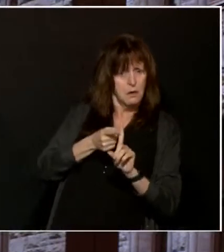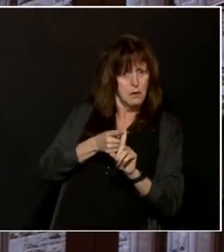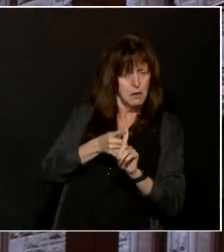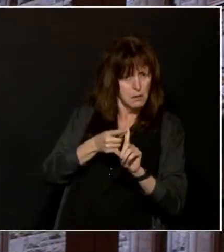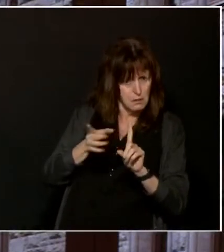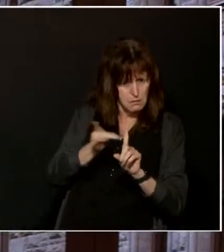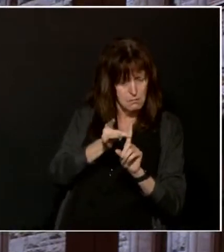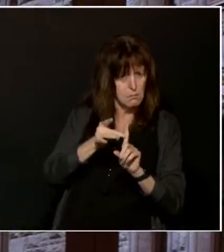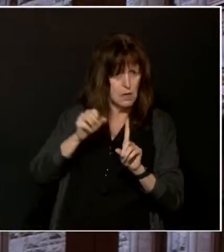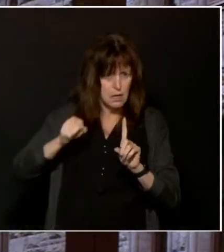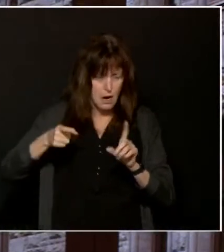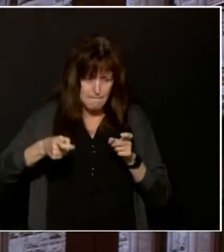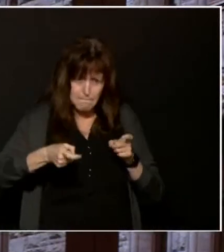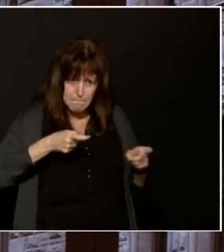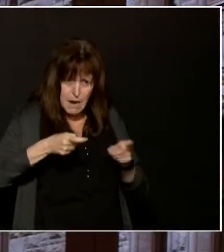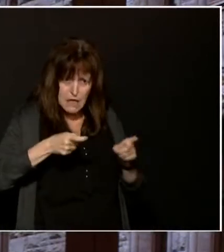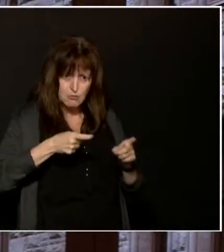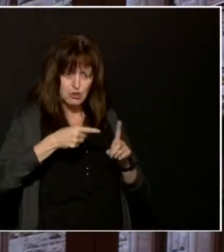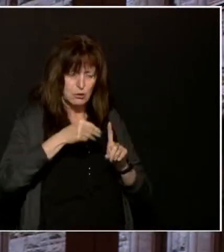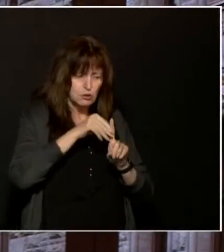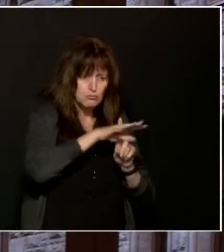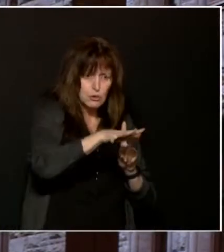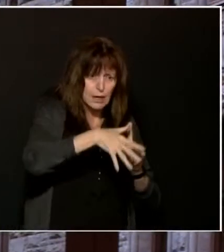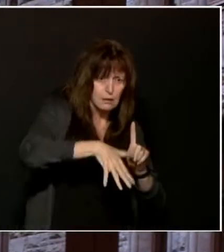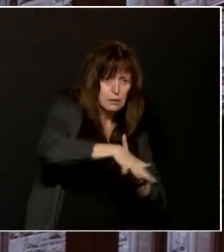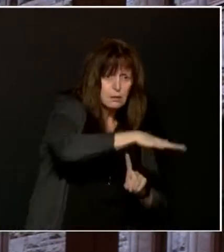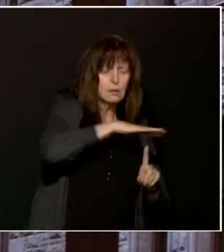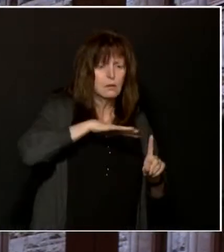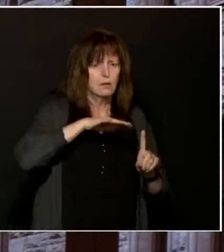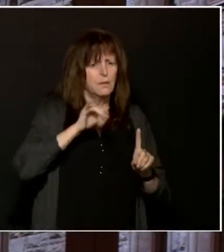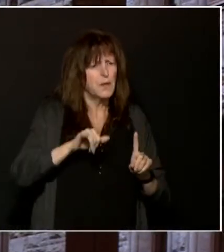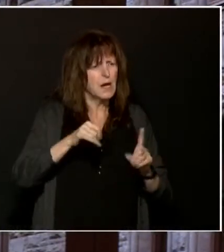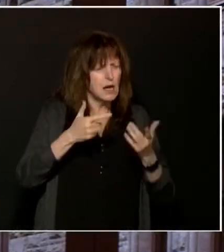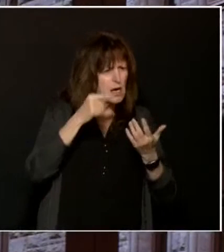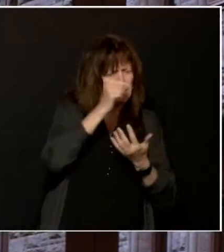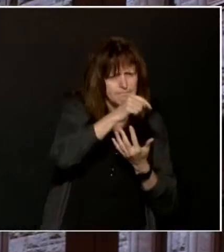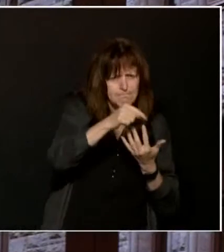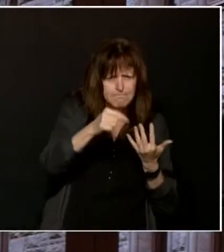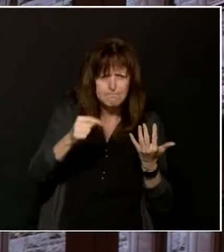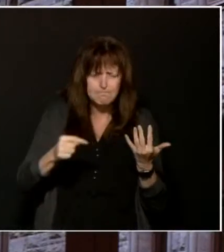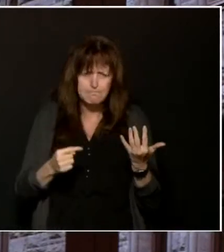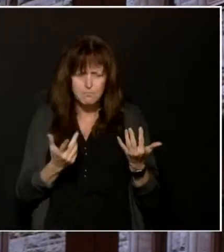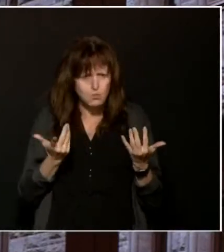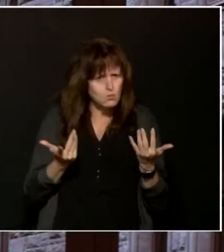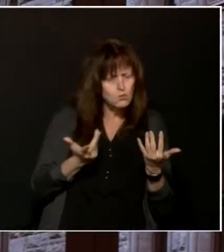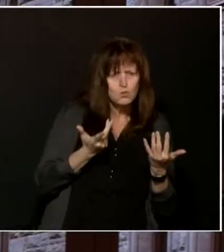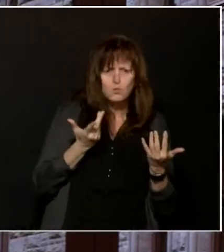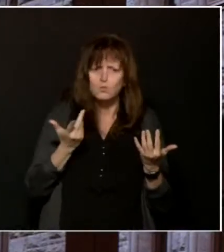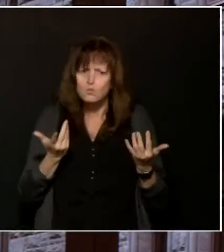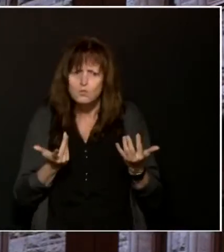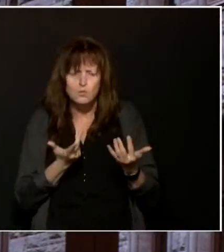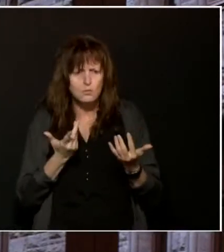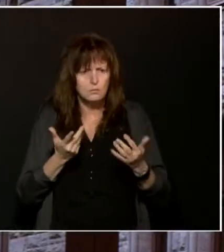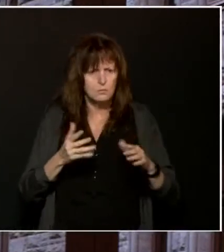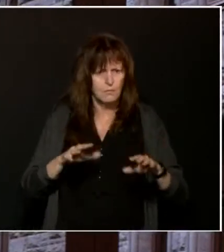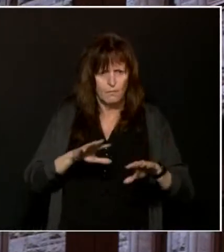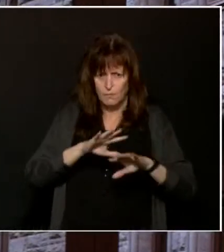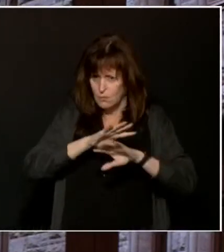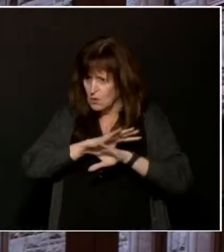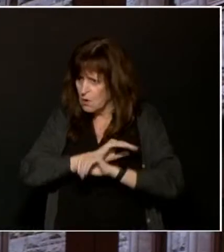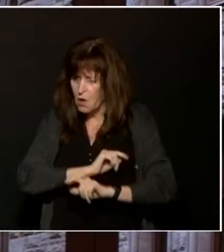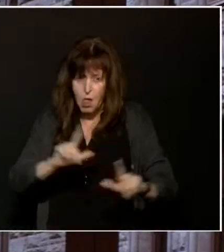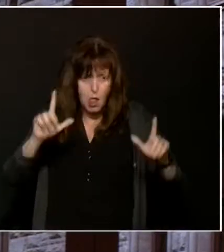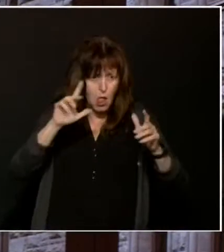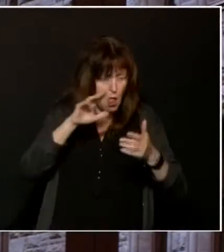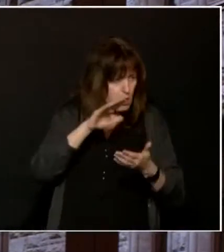our MOHs that question, and we're affirming that pretty well all of them are ready to open when they're asked to do so, because they feel they have